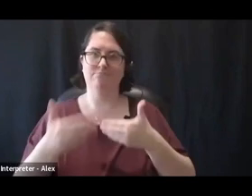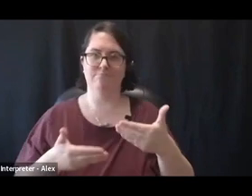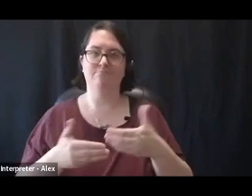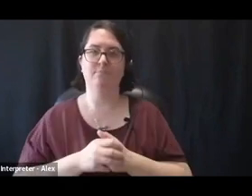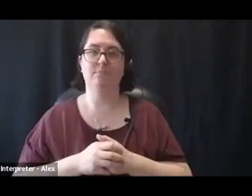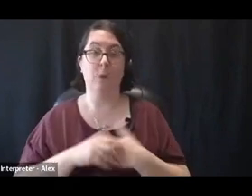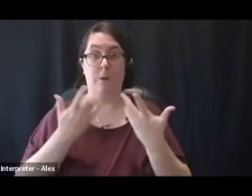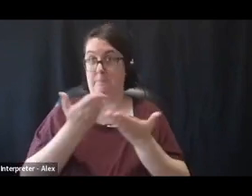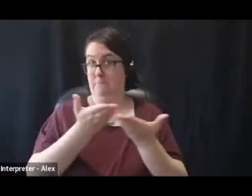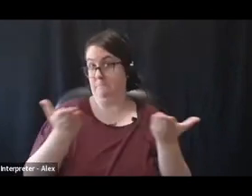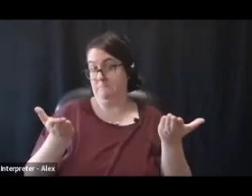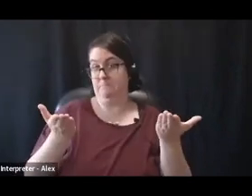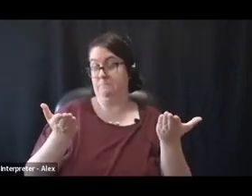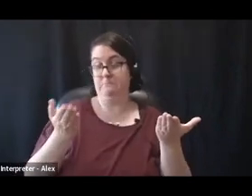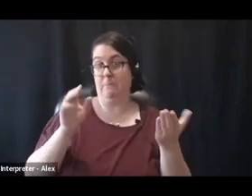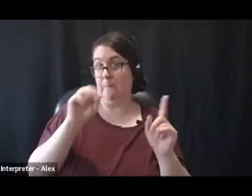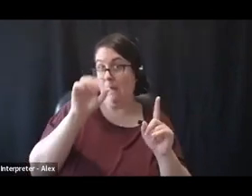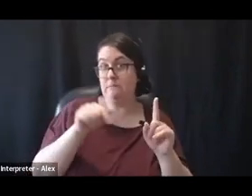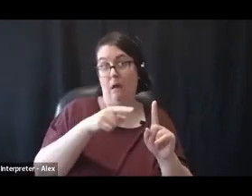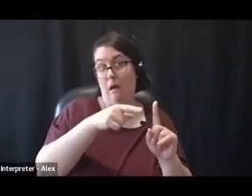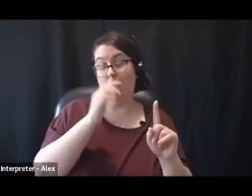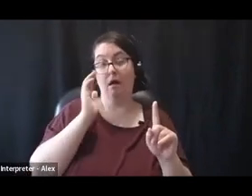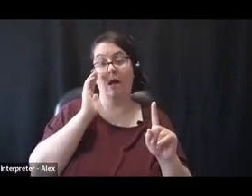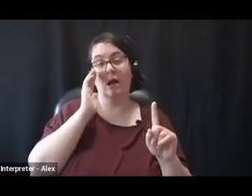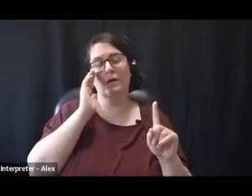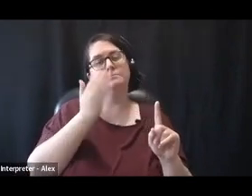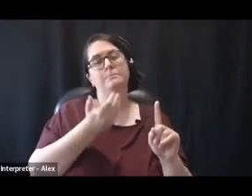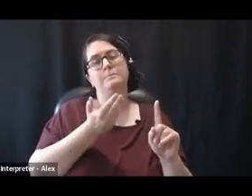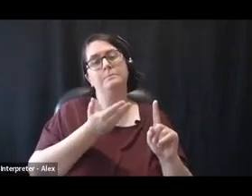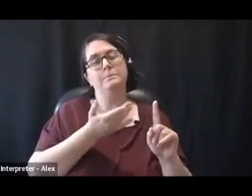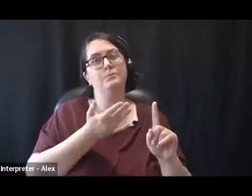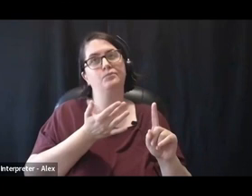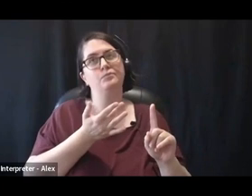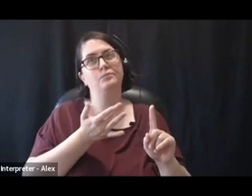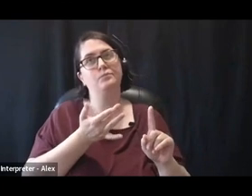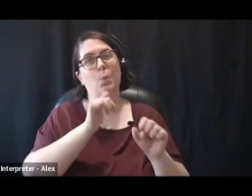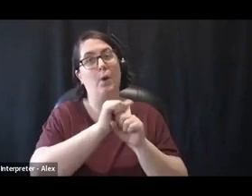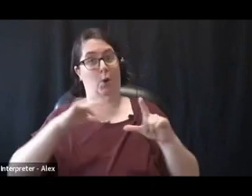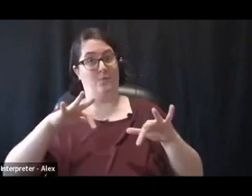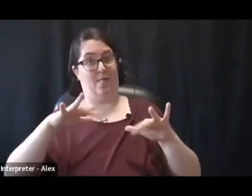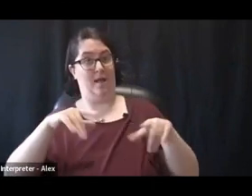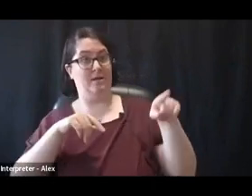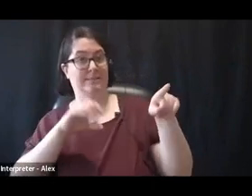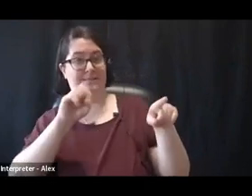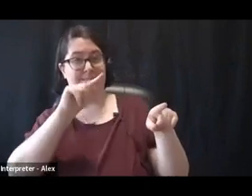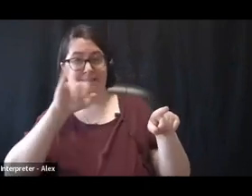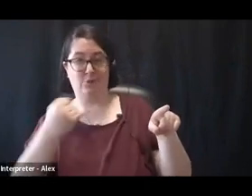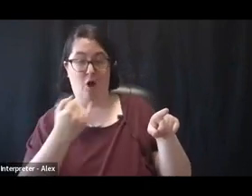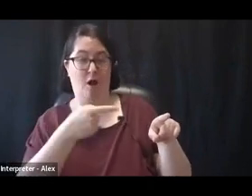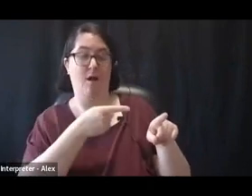to hear you, Amanda, about working in Newfoundland and in St. John's with